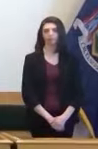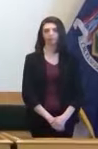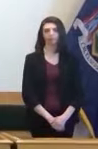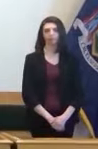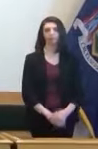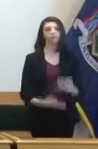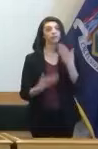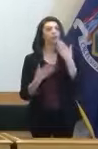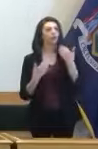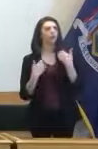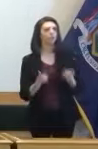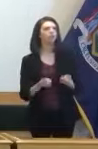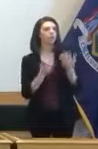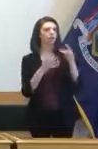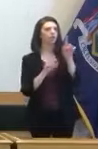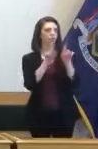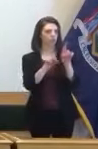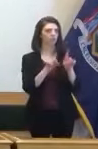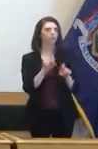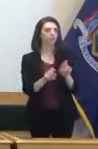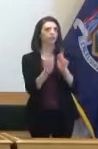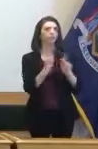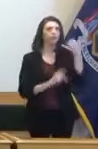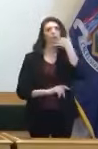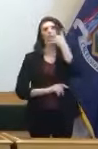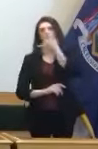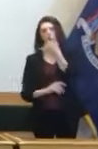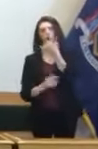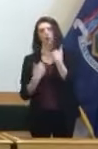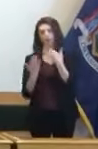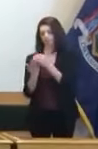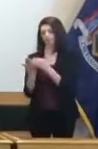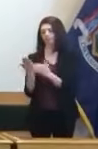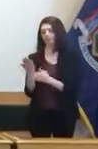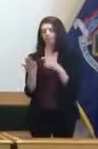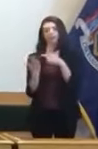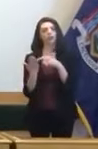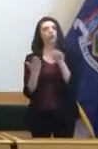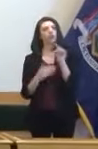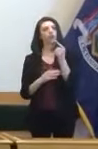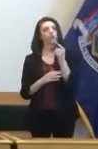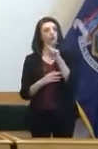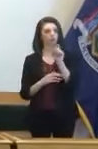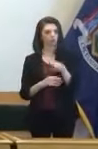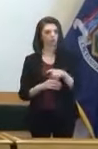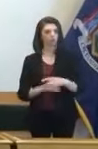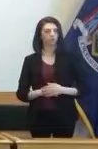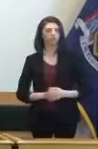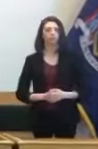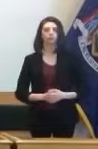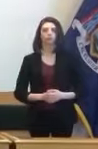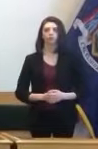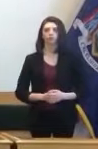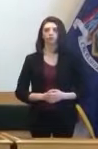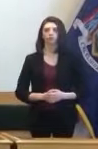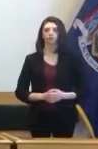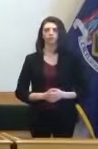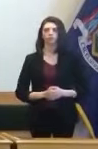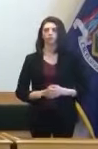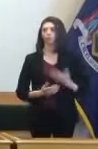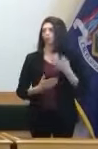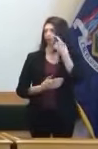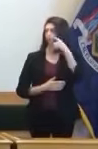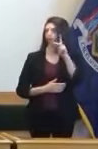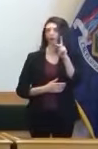Thank you. We have a number of questions that people have called in with. Our first question would probably be for Katie